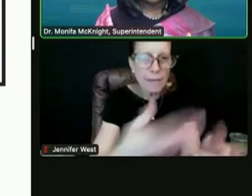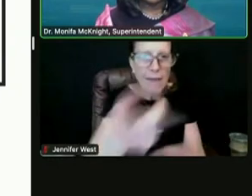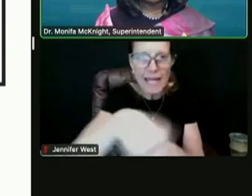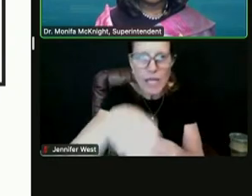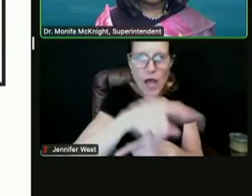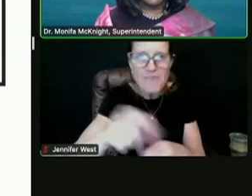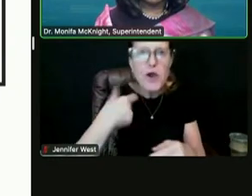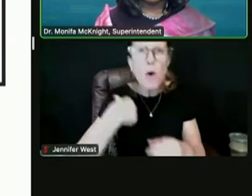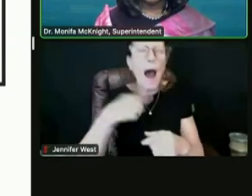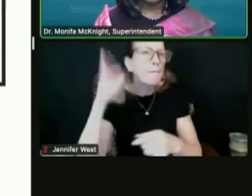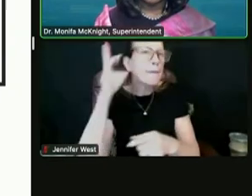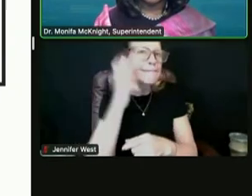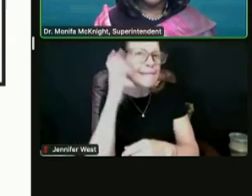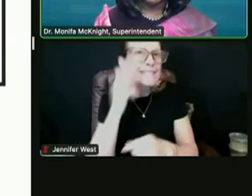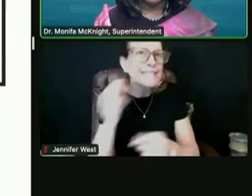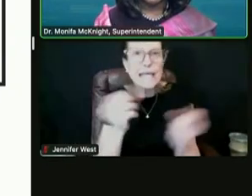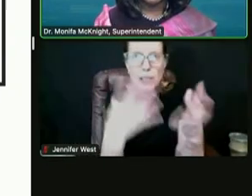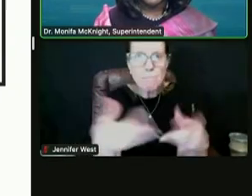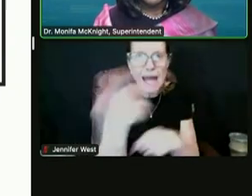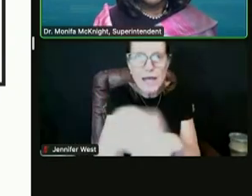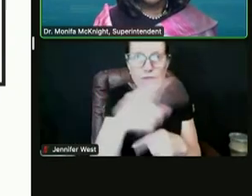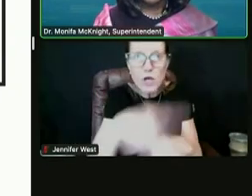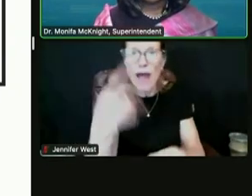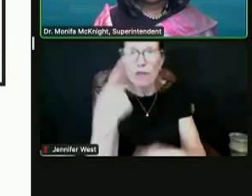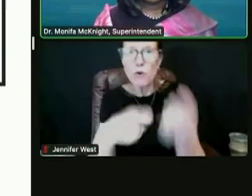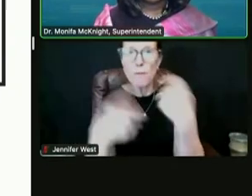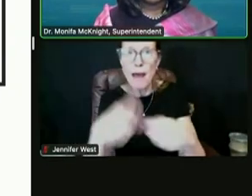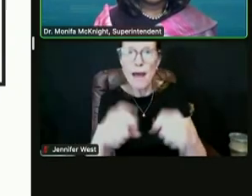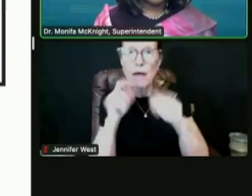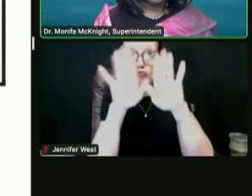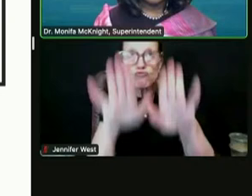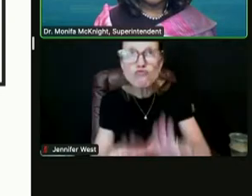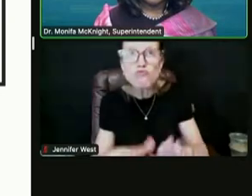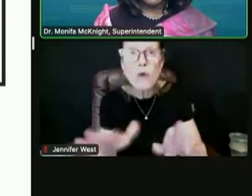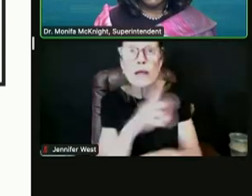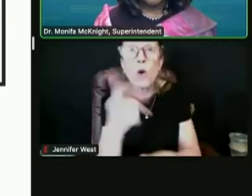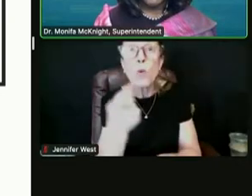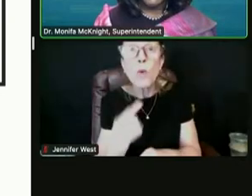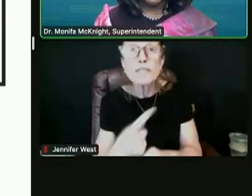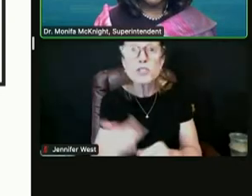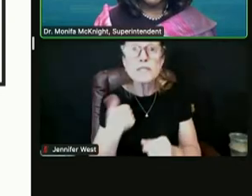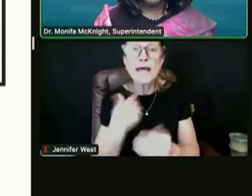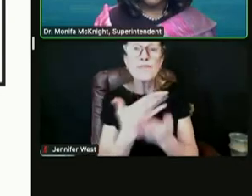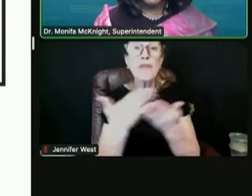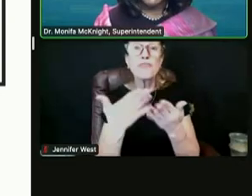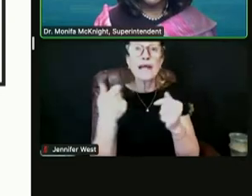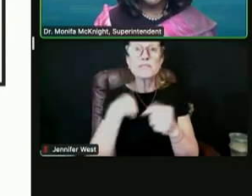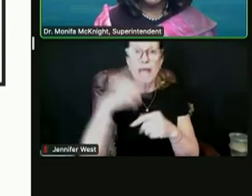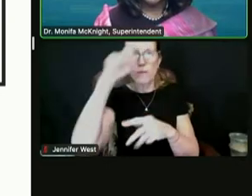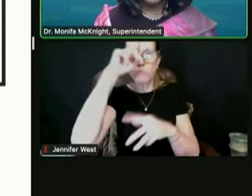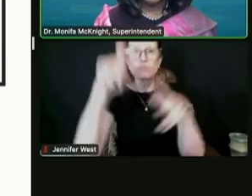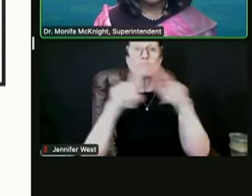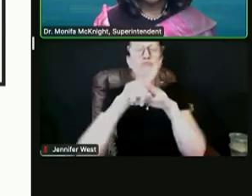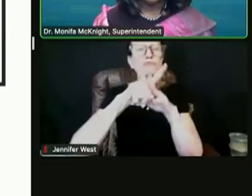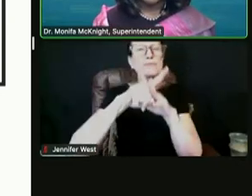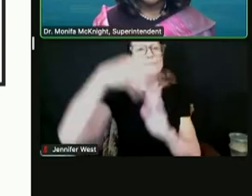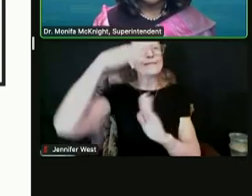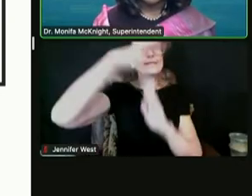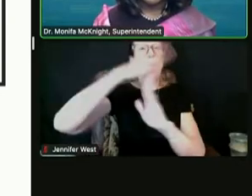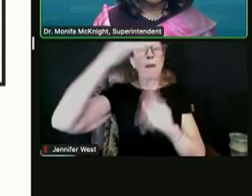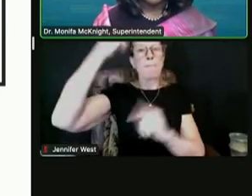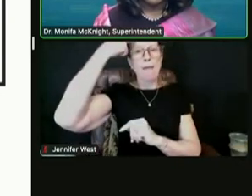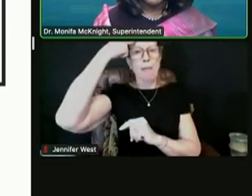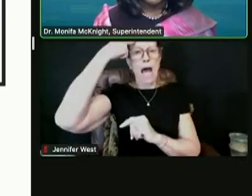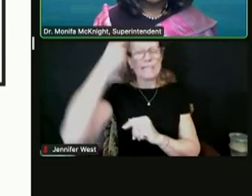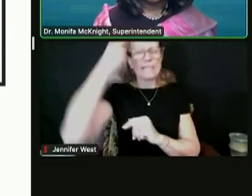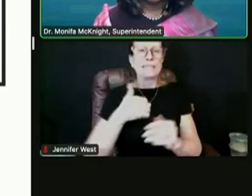and you've been asking really good questions. The things that are at the top of my mind in terms of what we need to do to continue to move our school